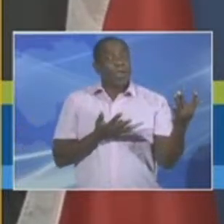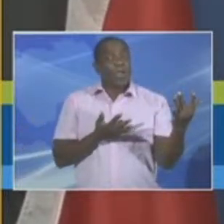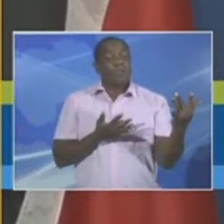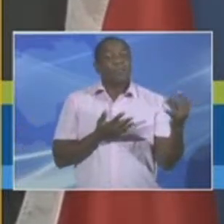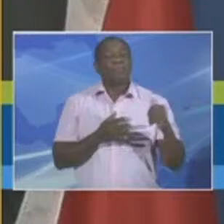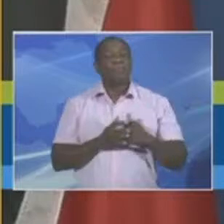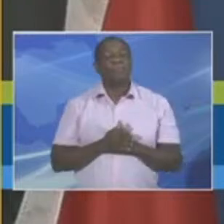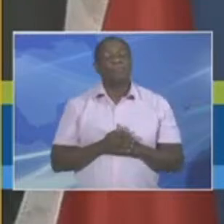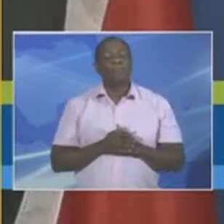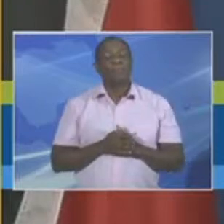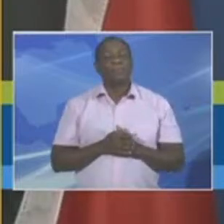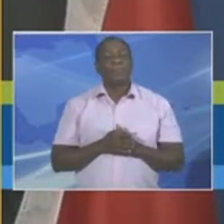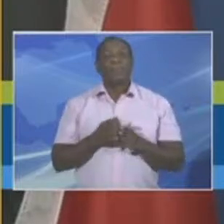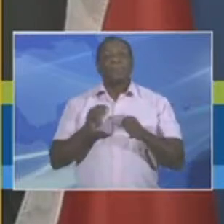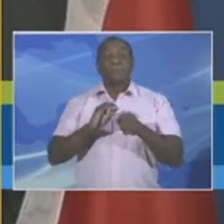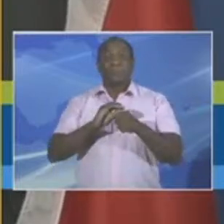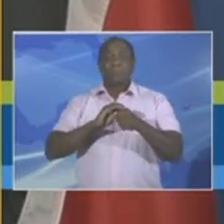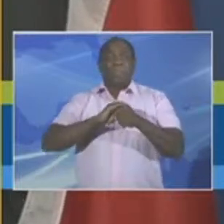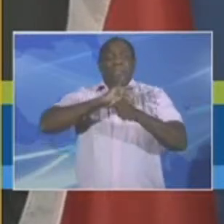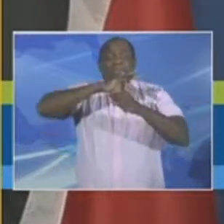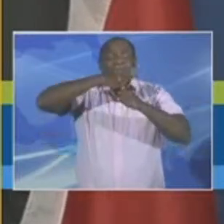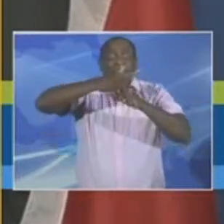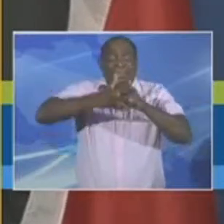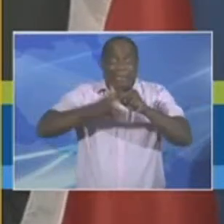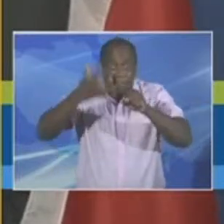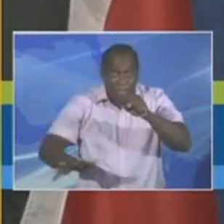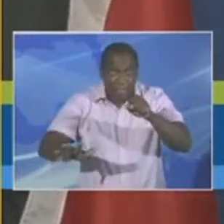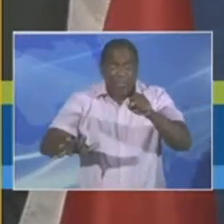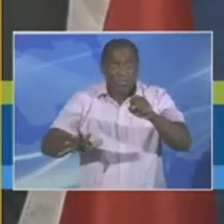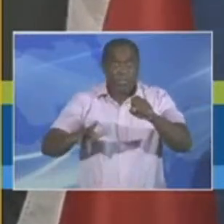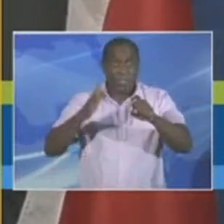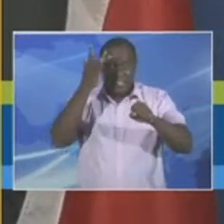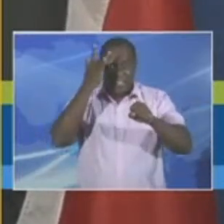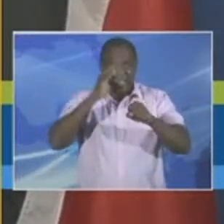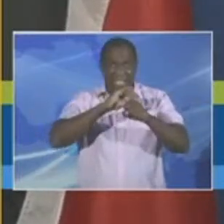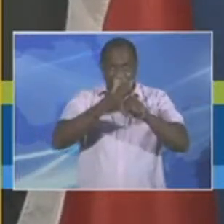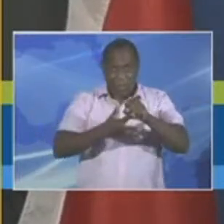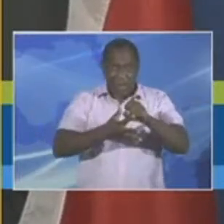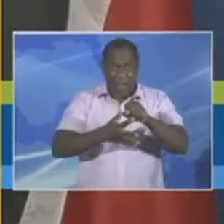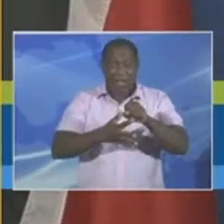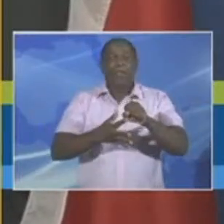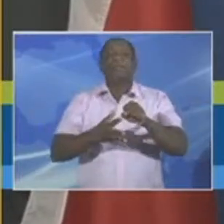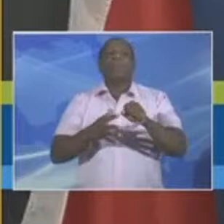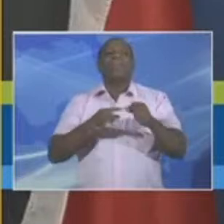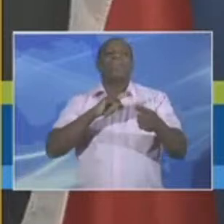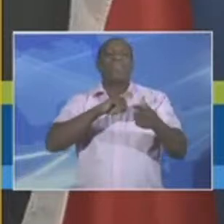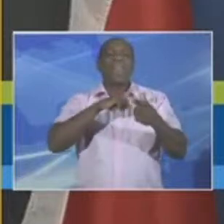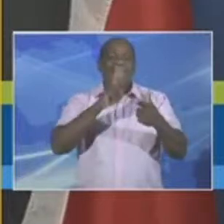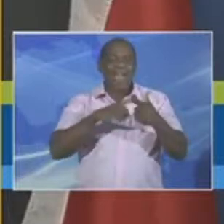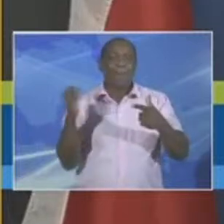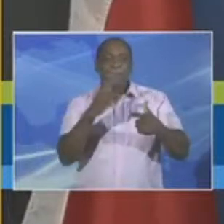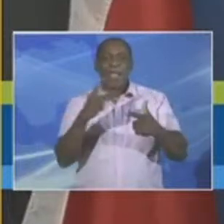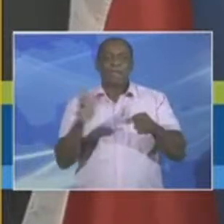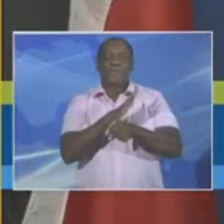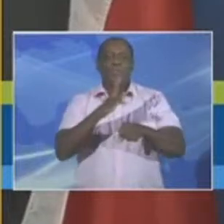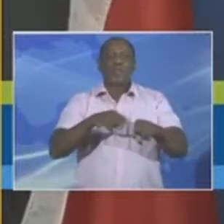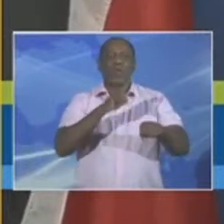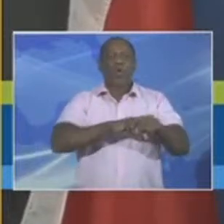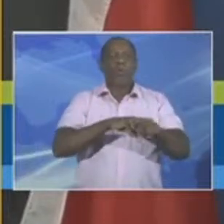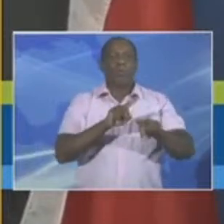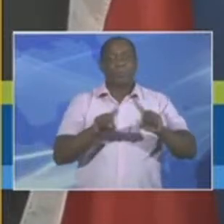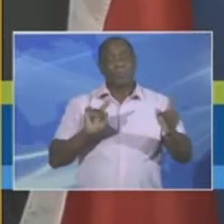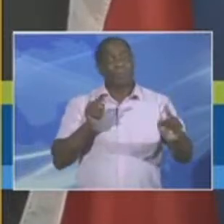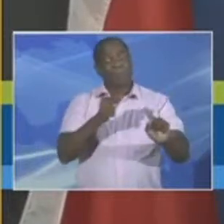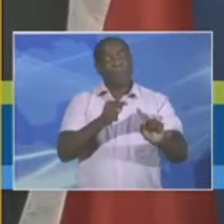well, the pandemic is behind us and therefore there's nothing to worry about, because we will have to be doing certain responsive things.